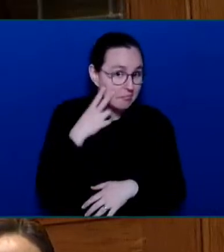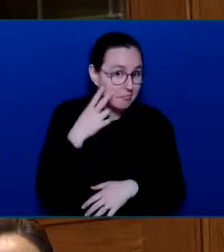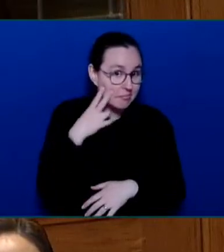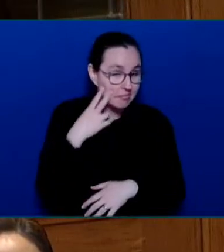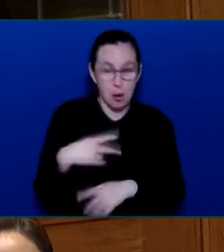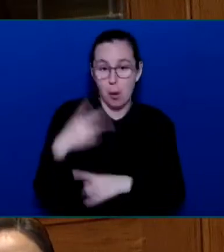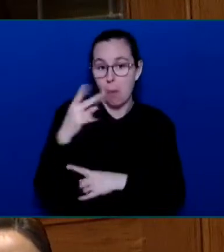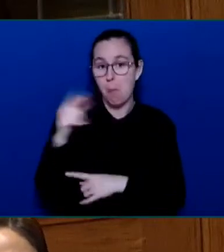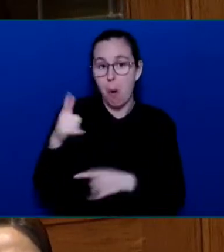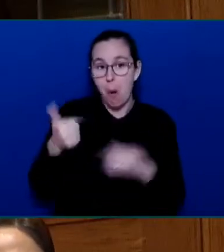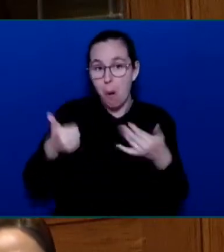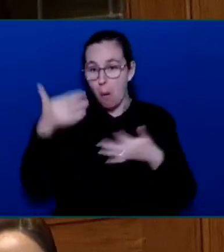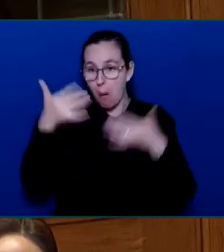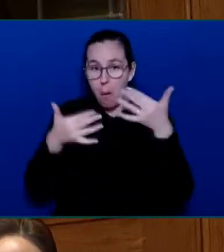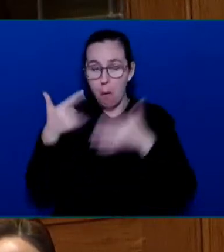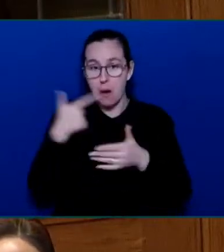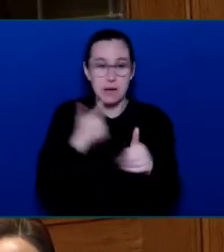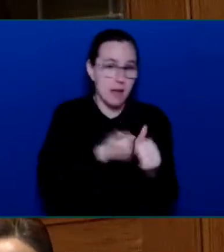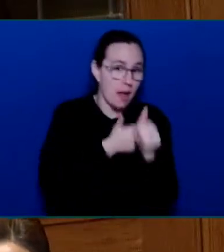do.